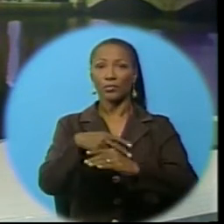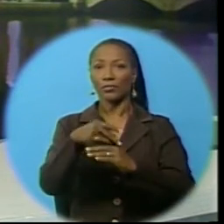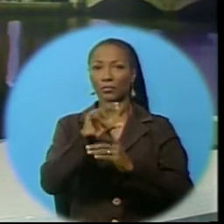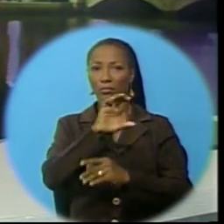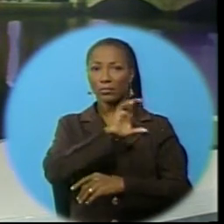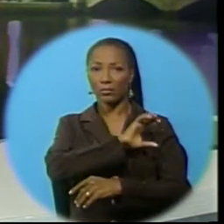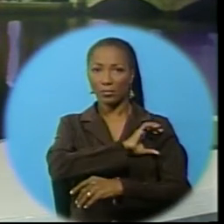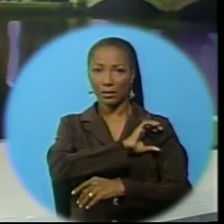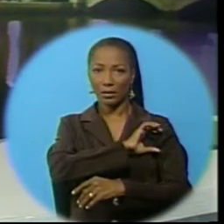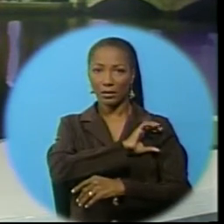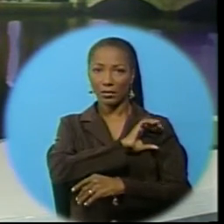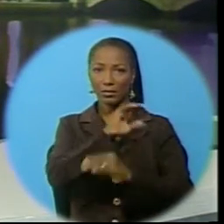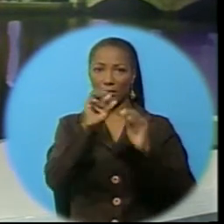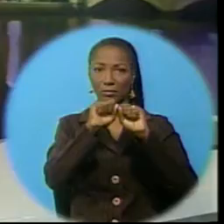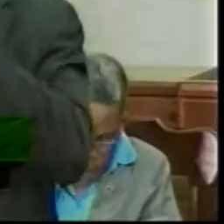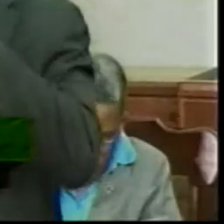Force.